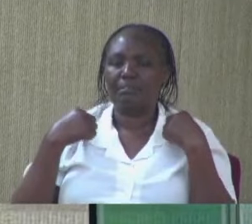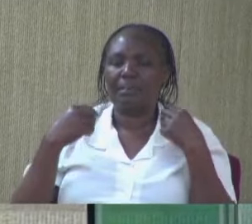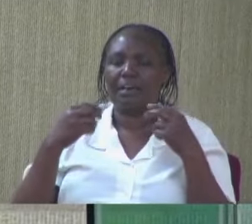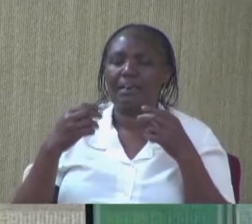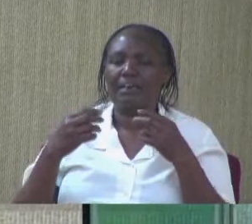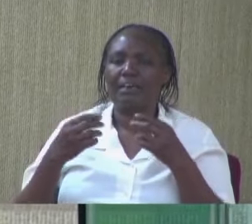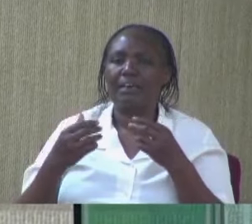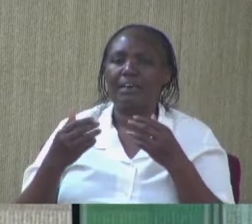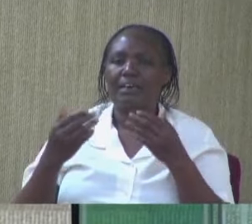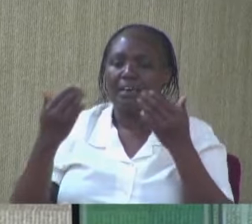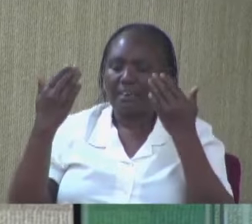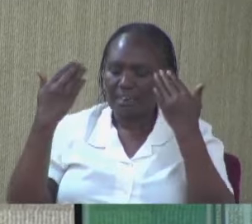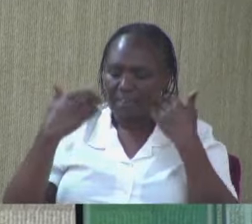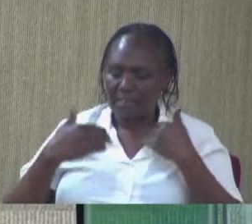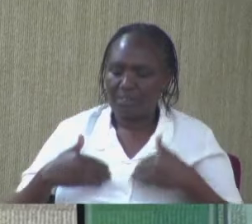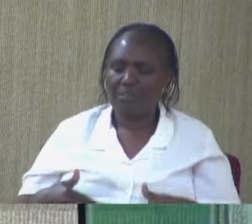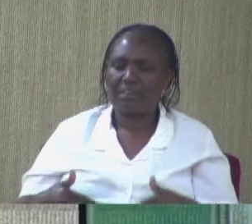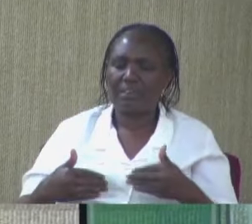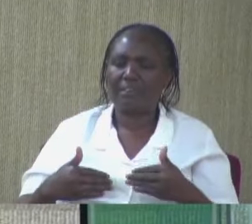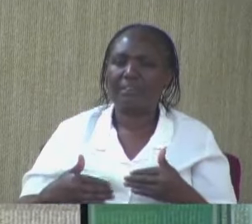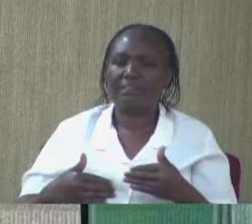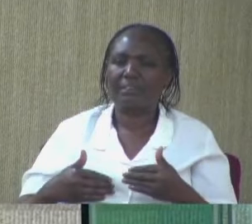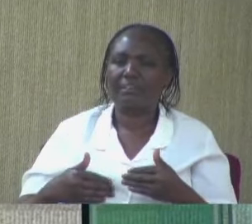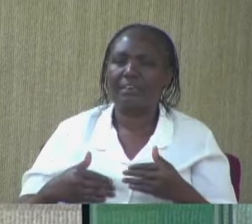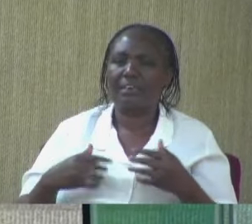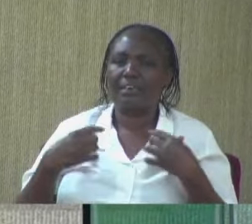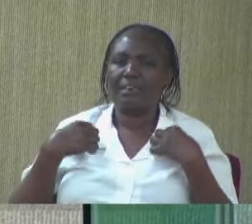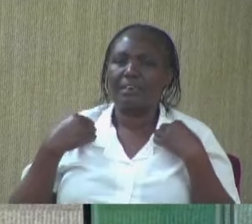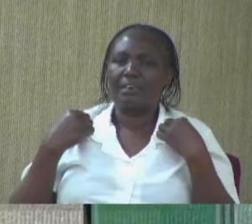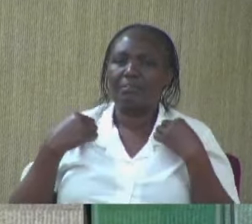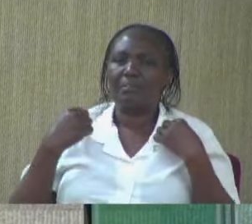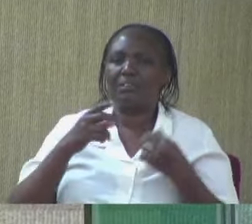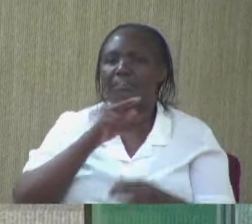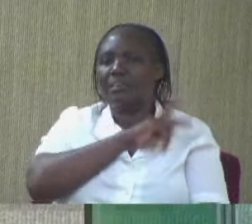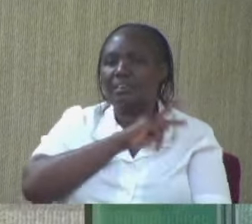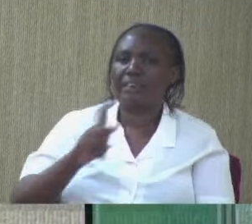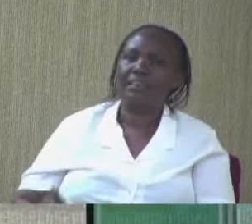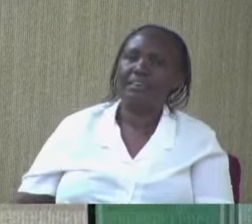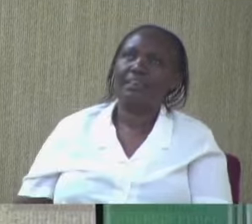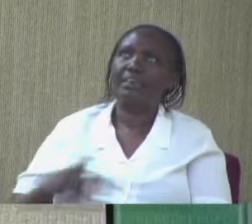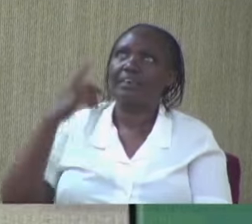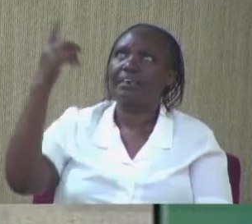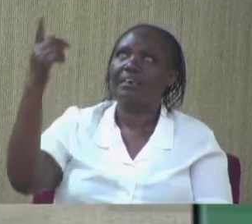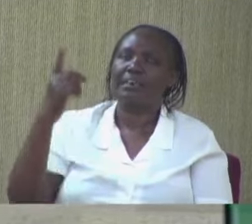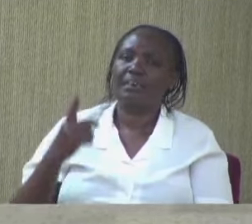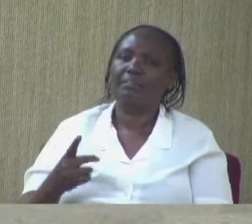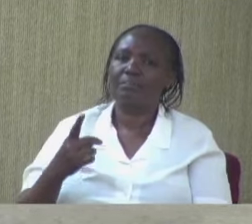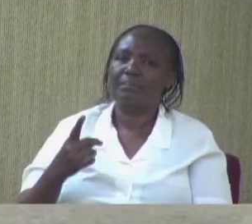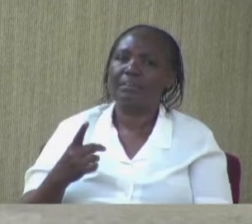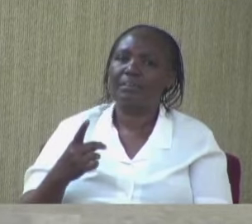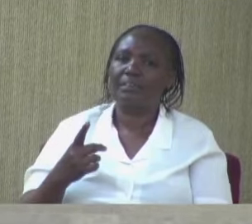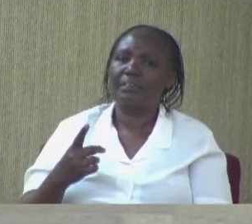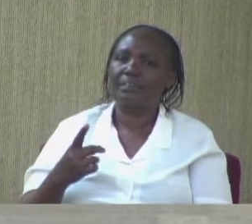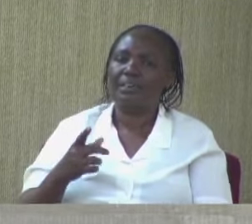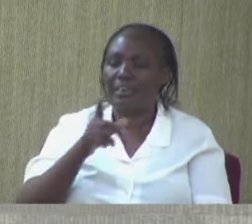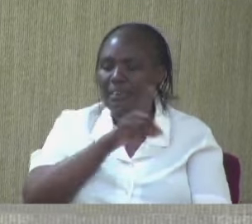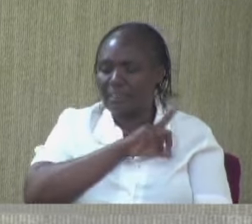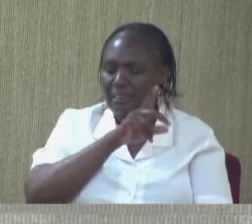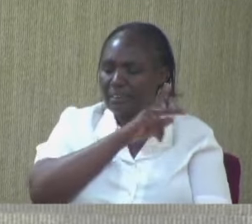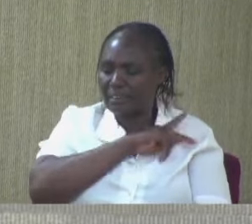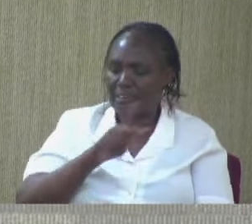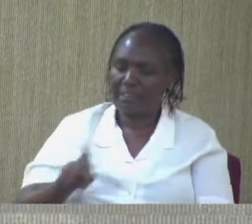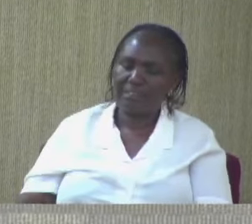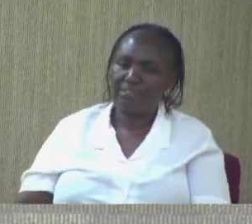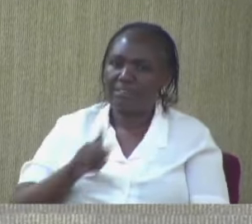king coming the second time in the clouds of heaven as King of kings and Lord of lords." And then the critics will say, "Where